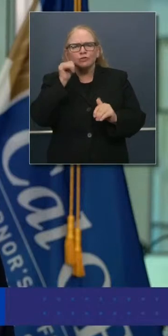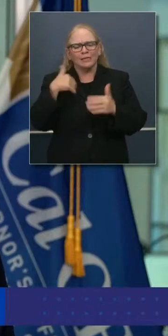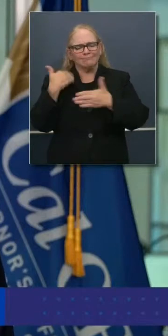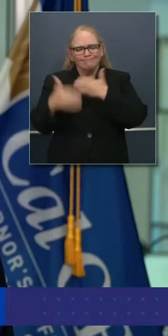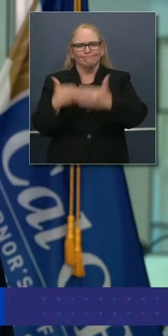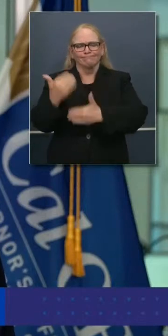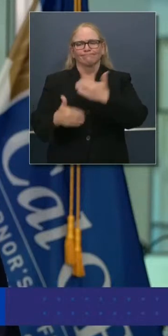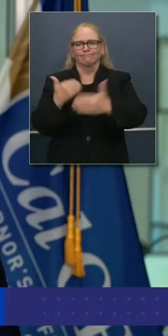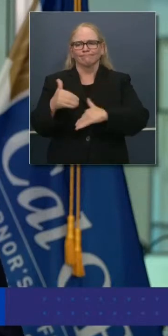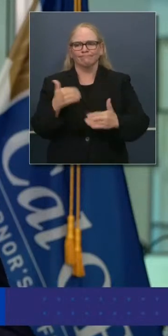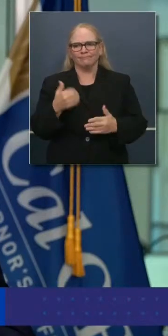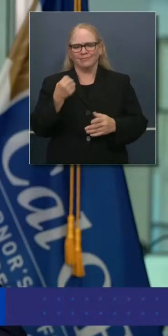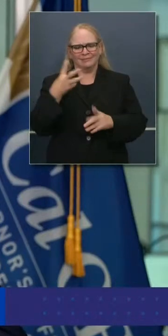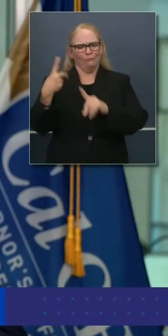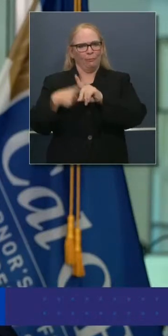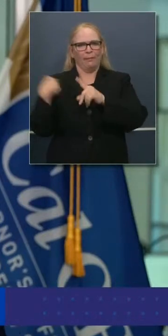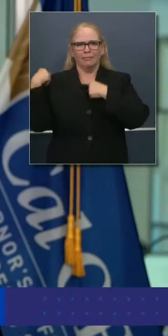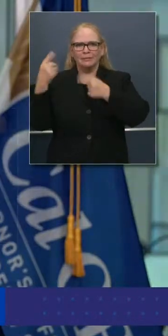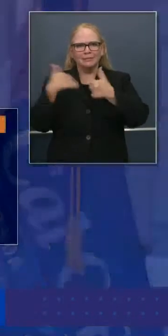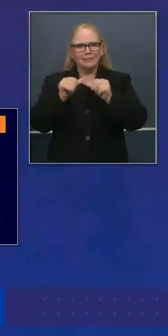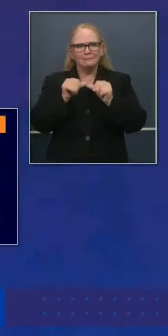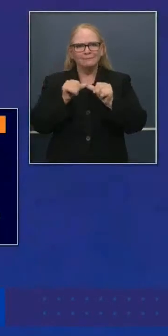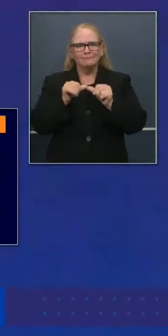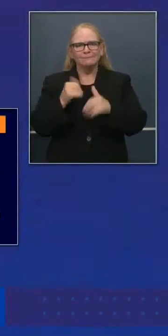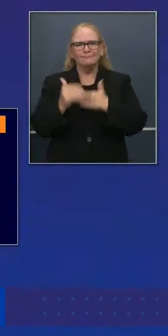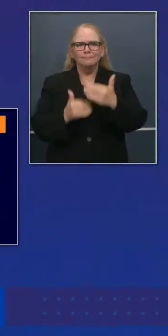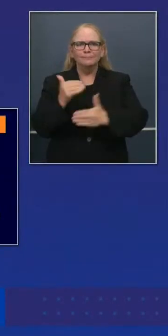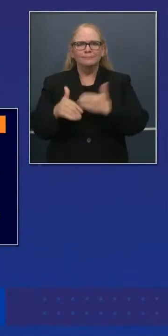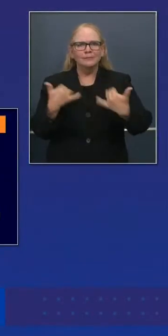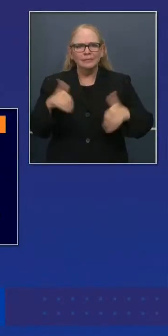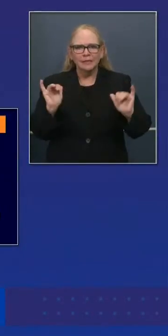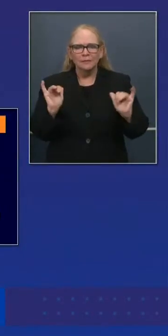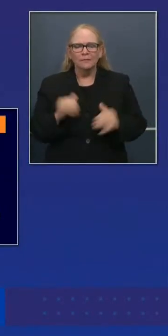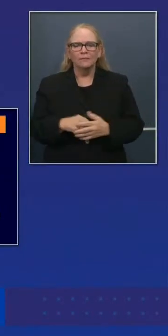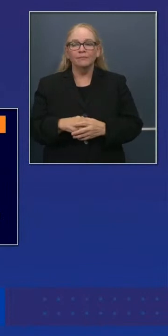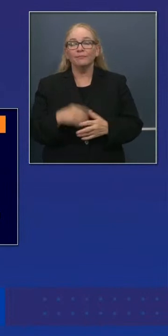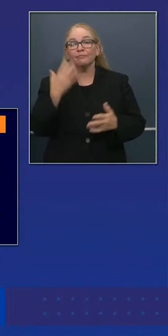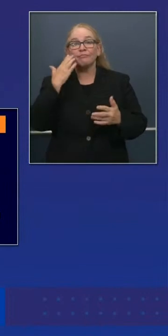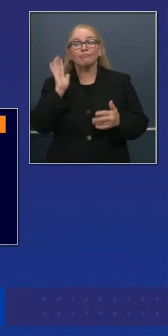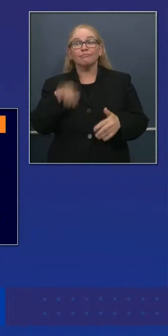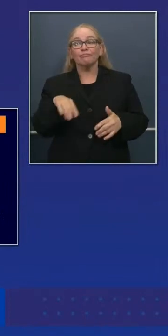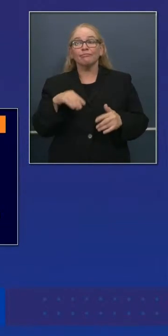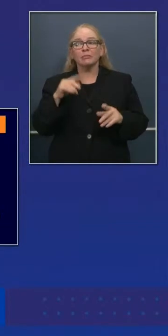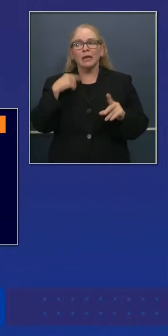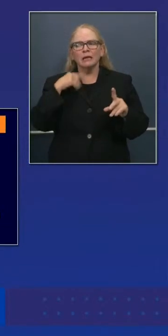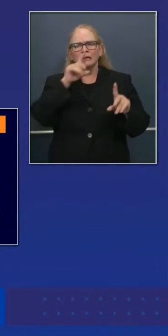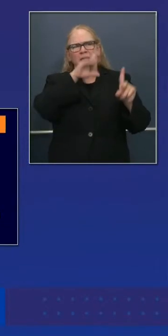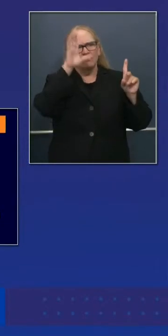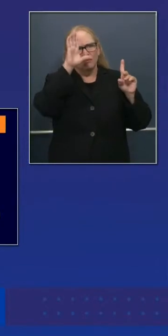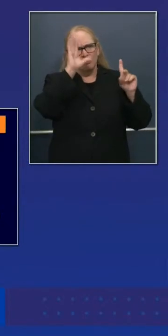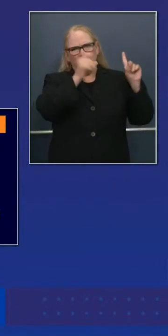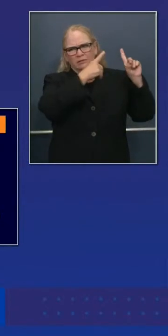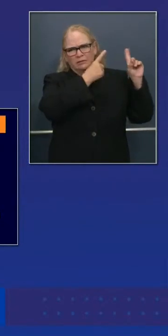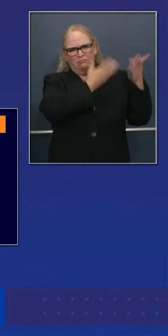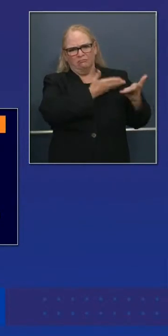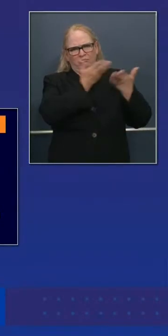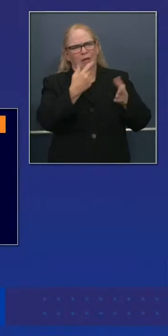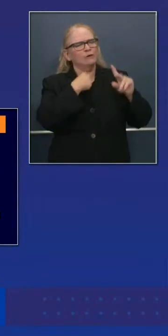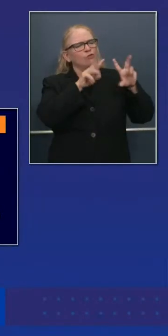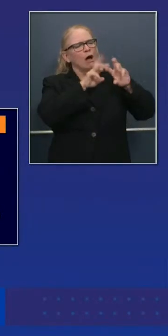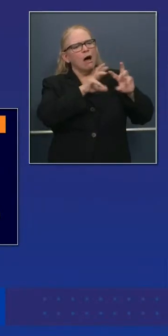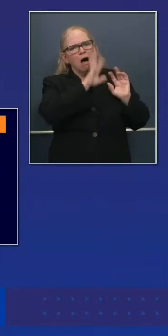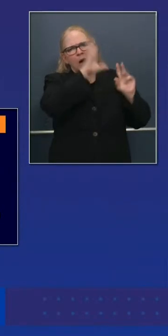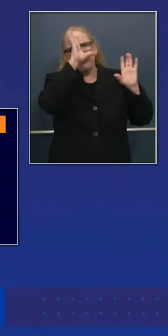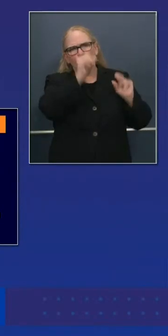months here as a state, we analyzed the federal proposal that the President has put